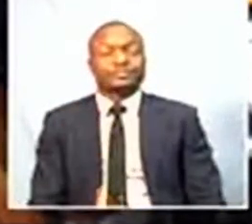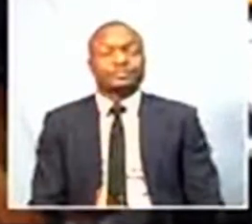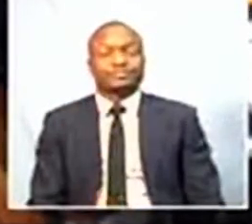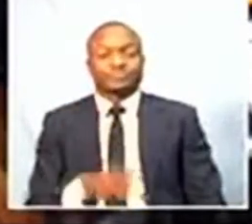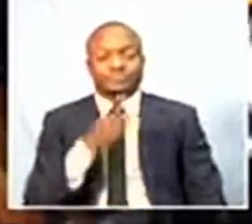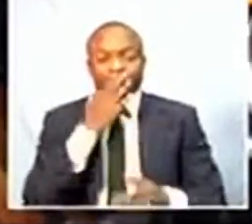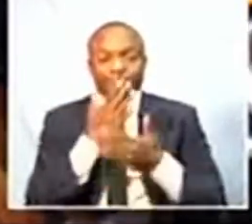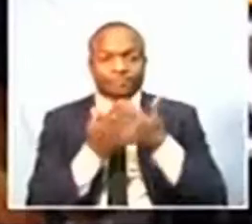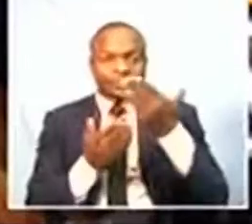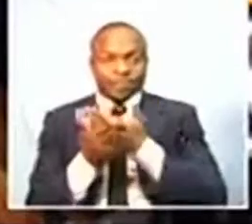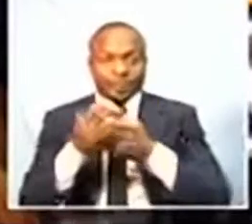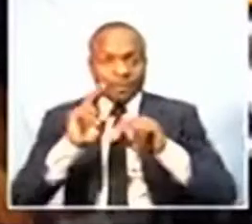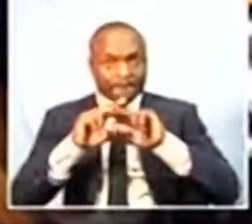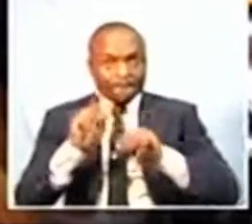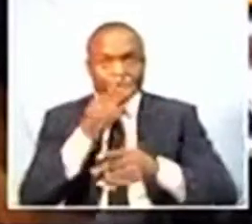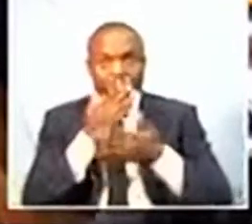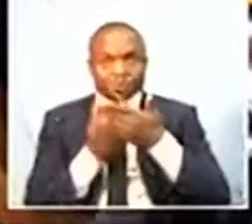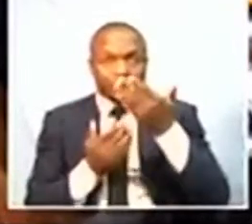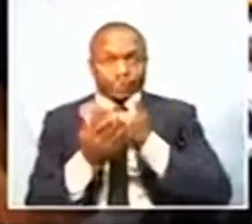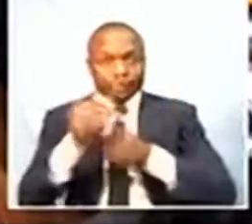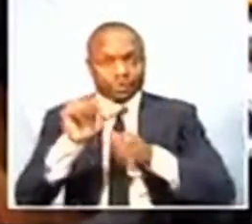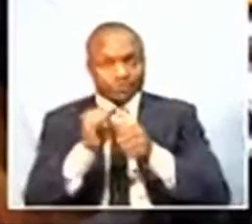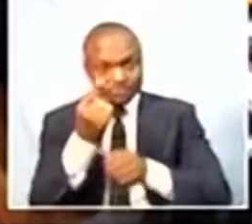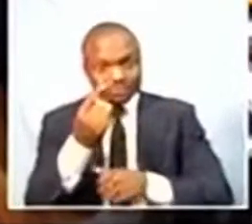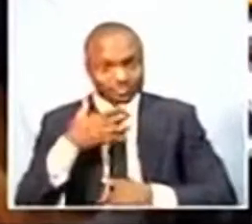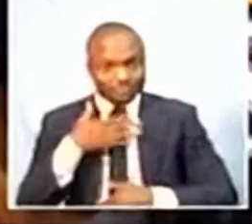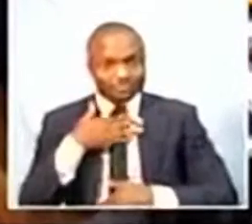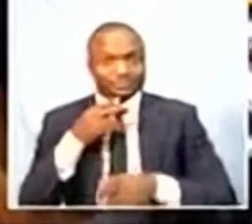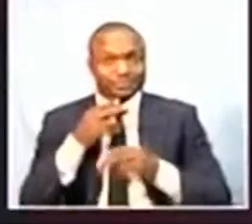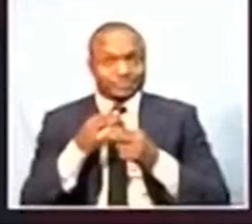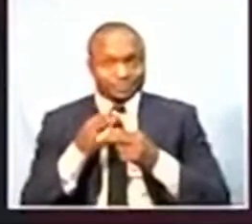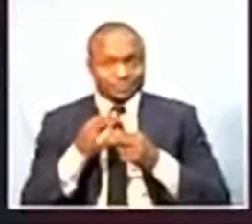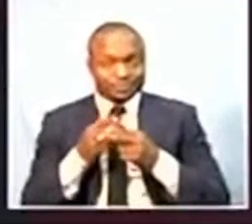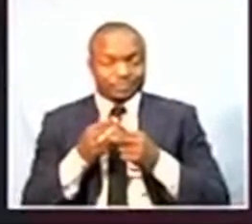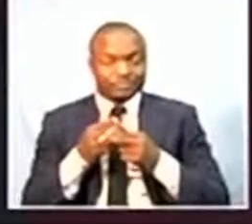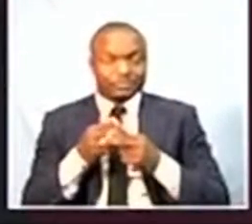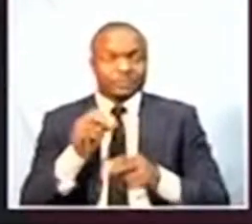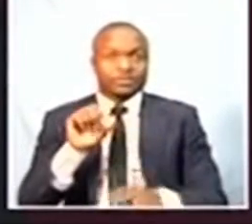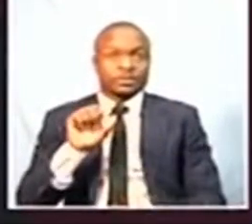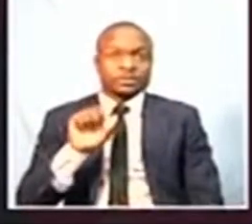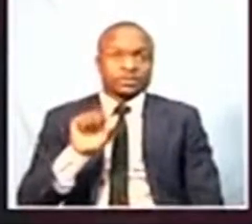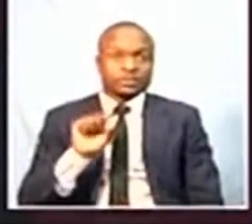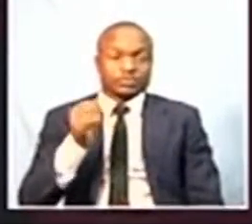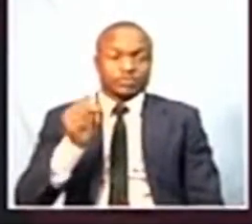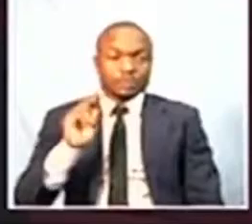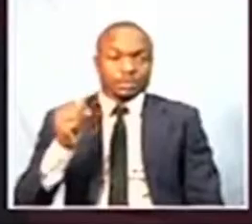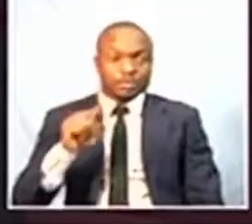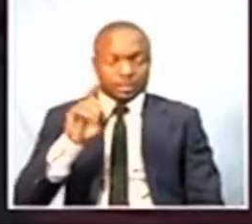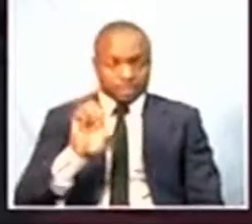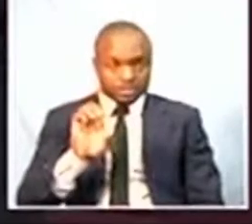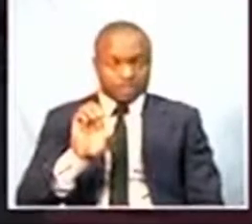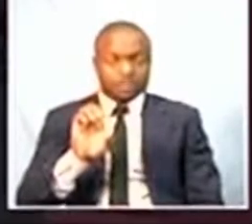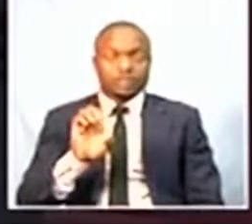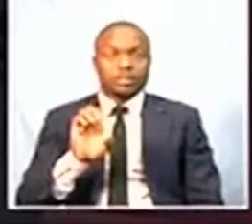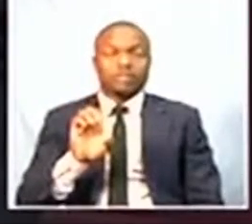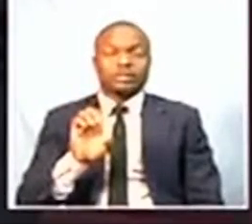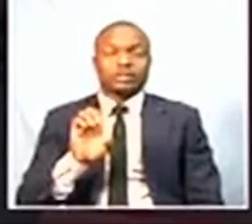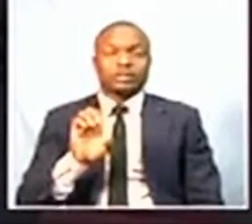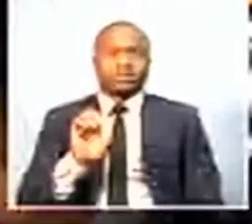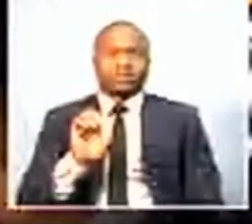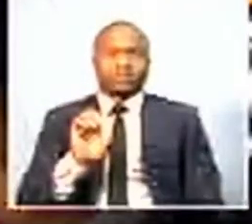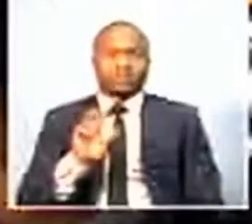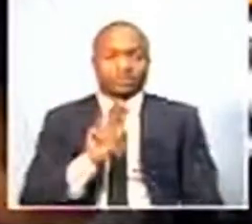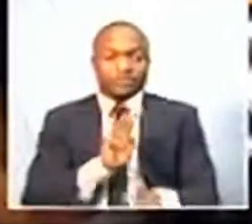Good morning, Chair. Good morning, everyone. My name is Abednego Siluyele, Principal Auditor in the Office of the Auditor General in Kasama. Thank